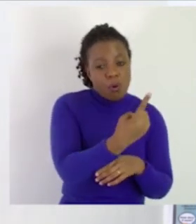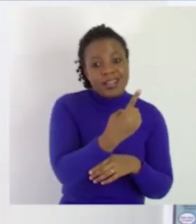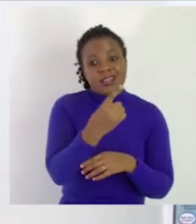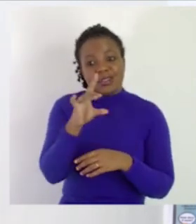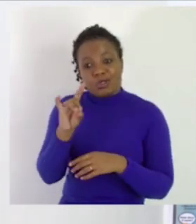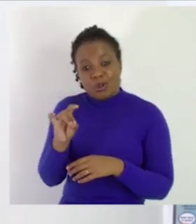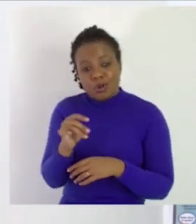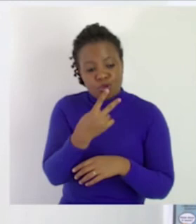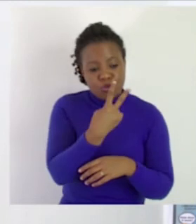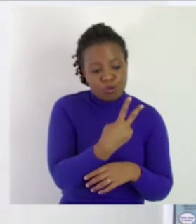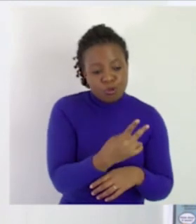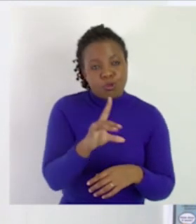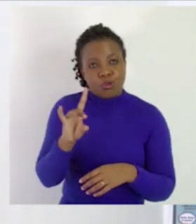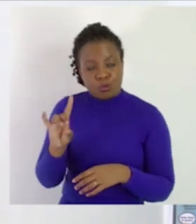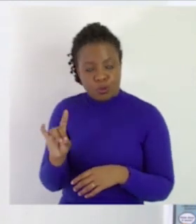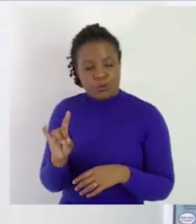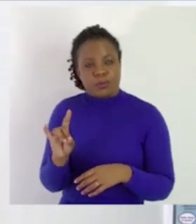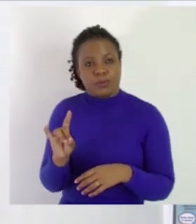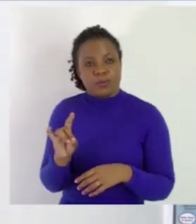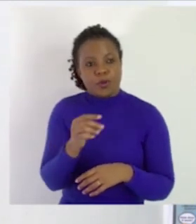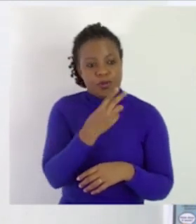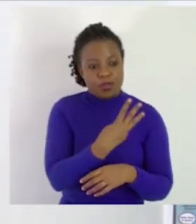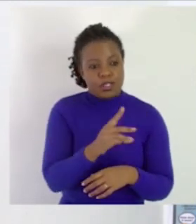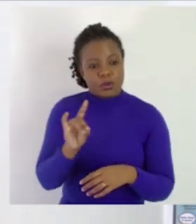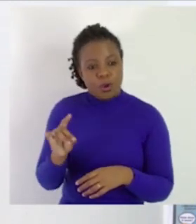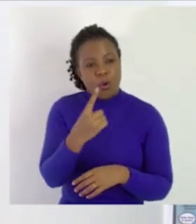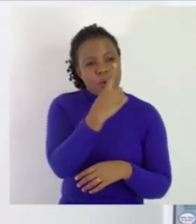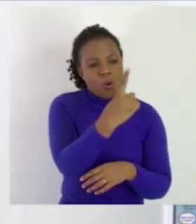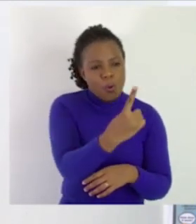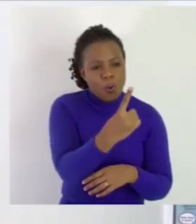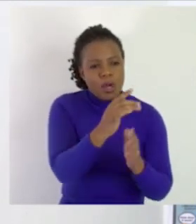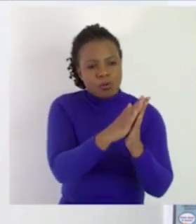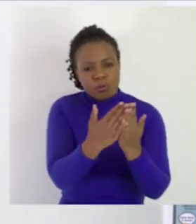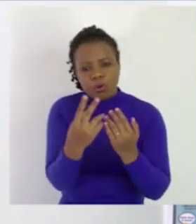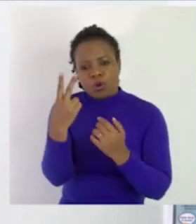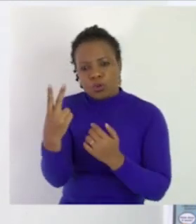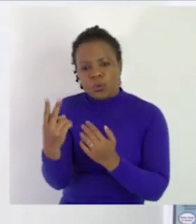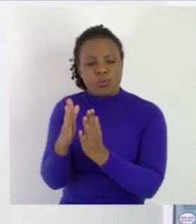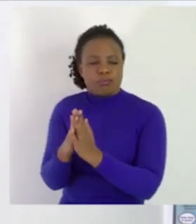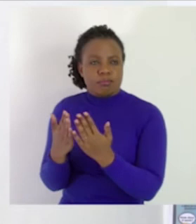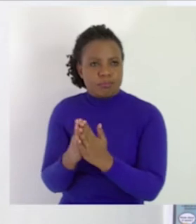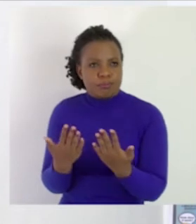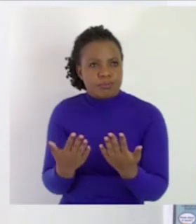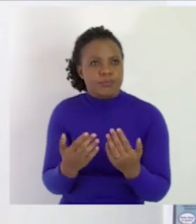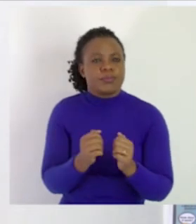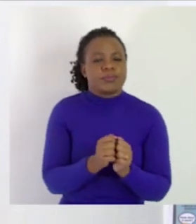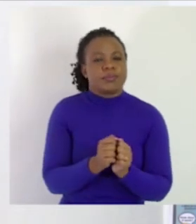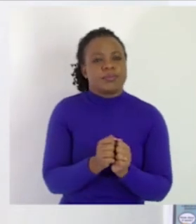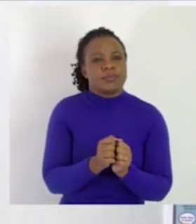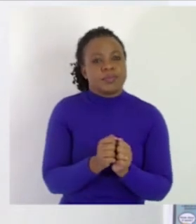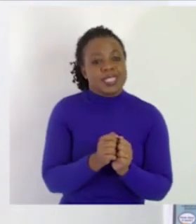dogs, okay? 1 book, 2 books, 3 books, etc. So that is what we